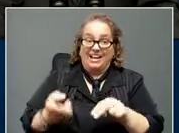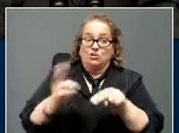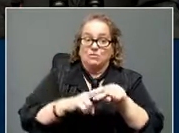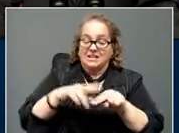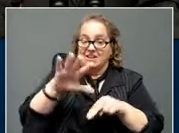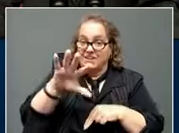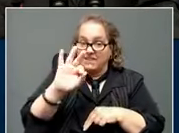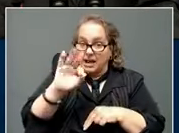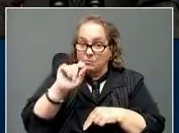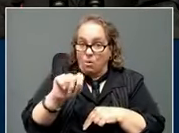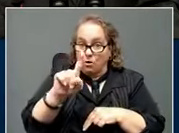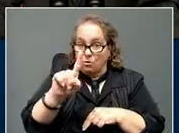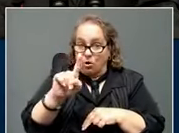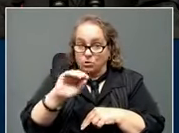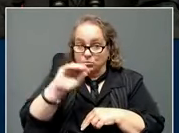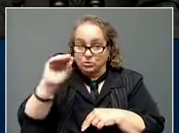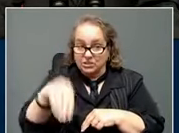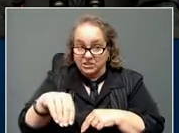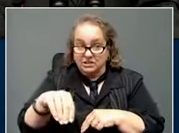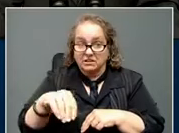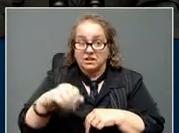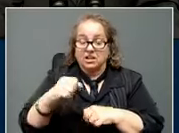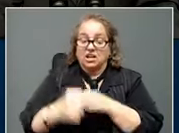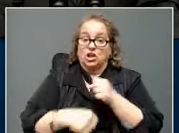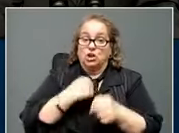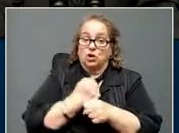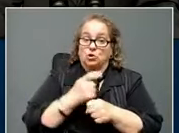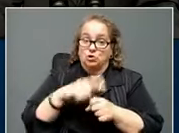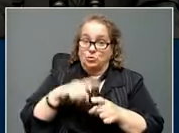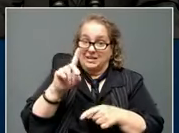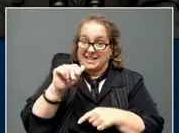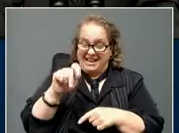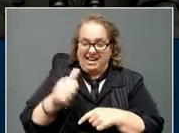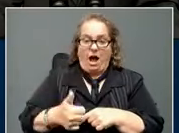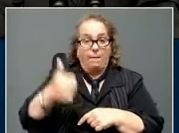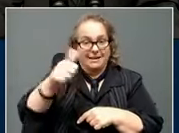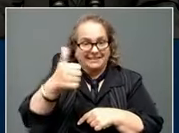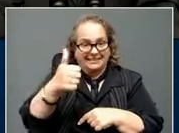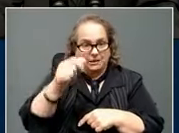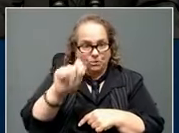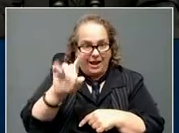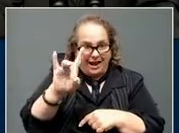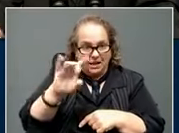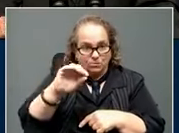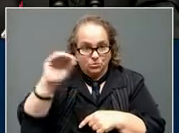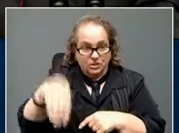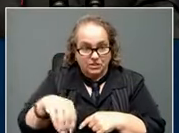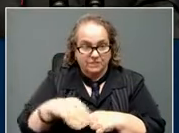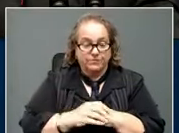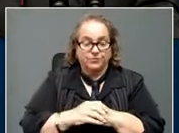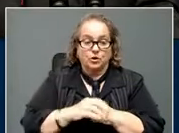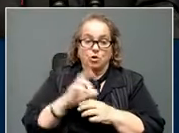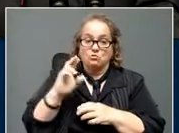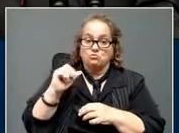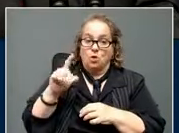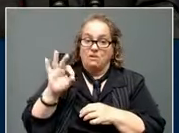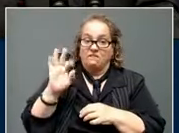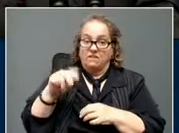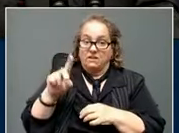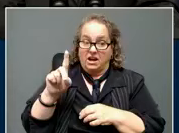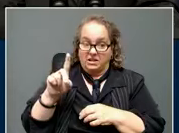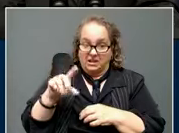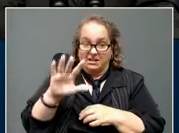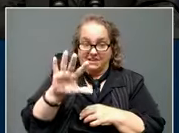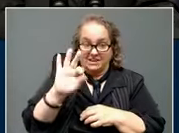59.1%. Year to date, up 10.8%. Road fund receipts this last month, up